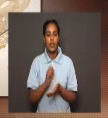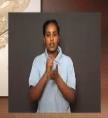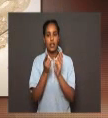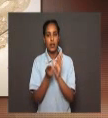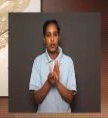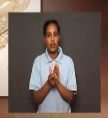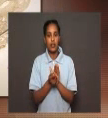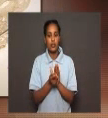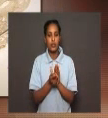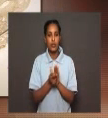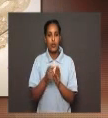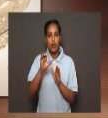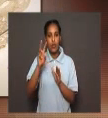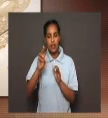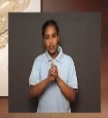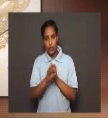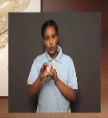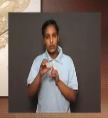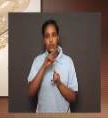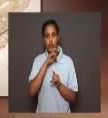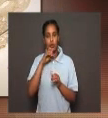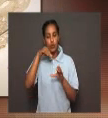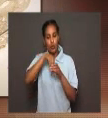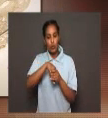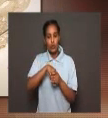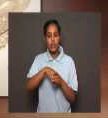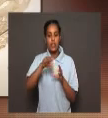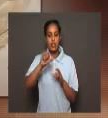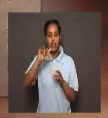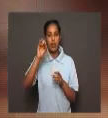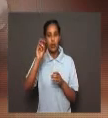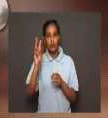Examples of covalent network solid include quartz.